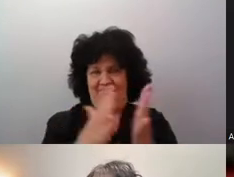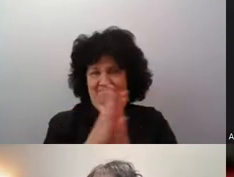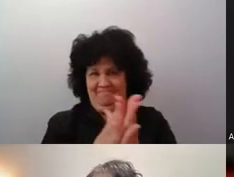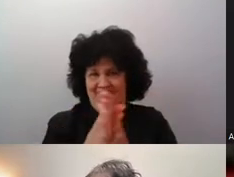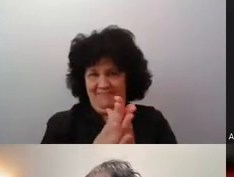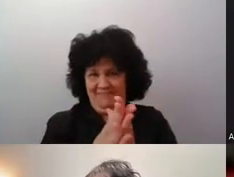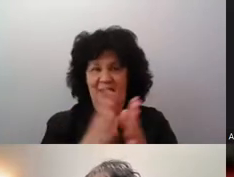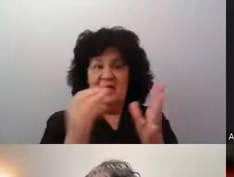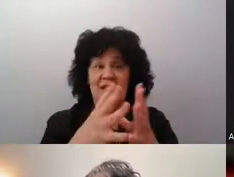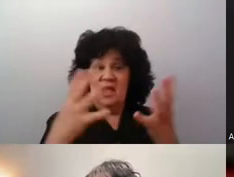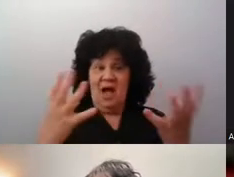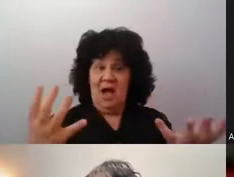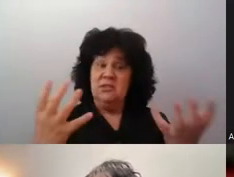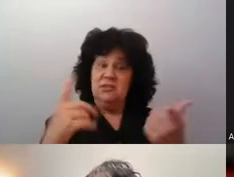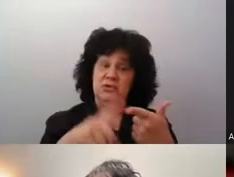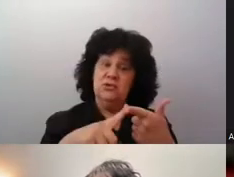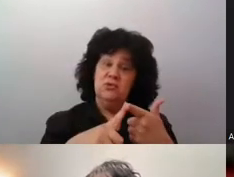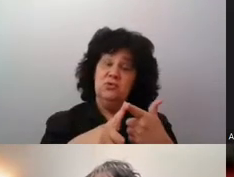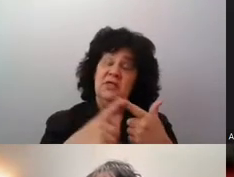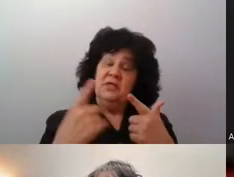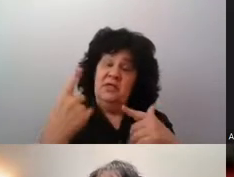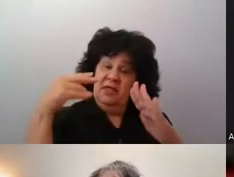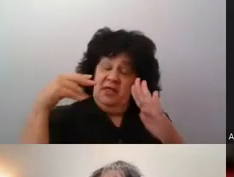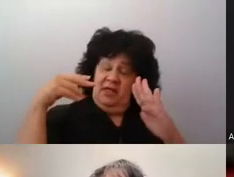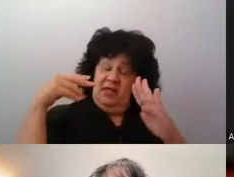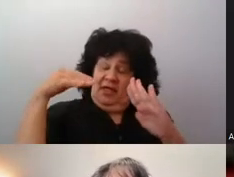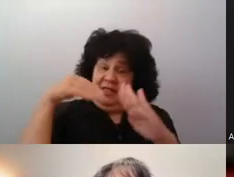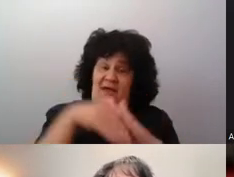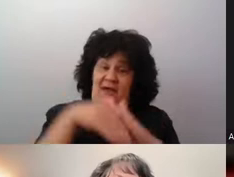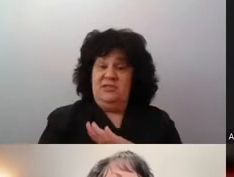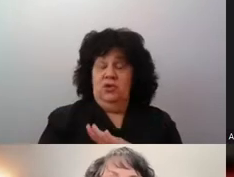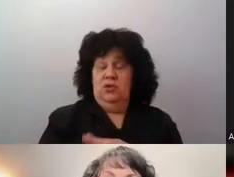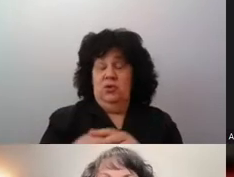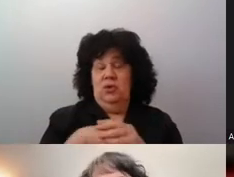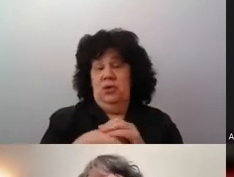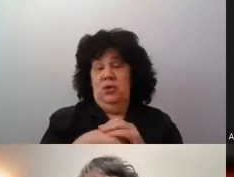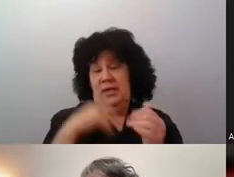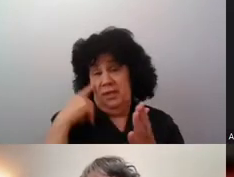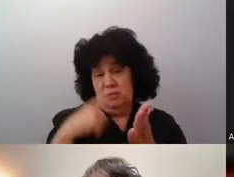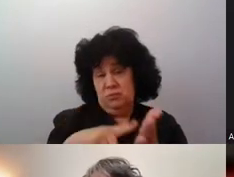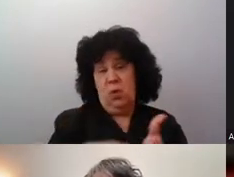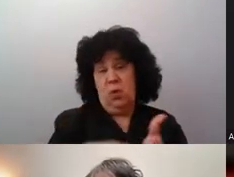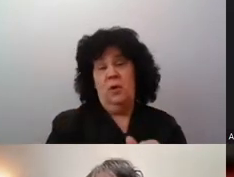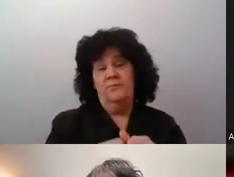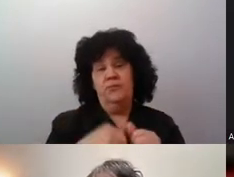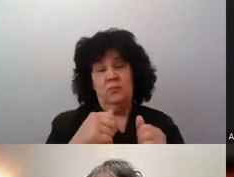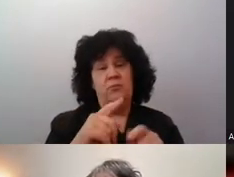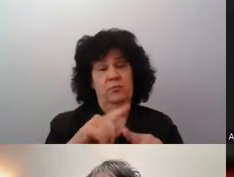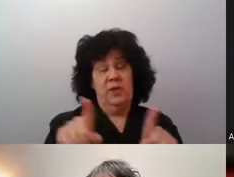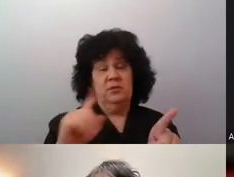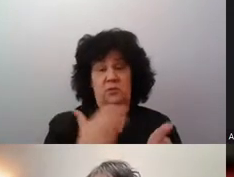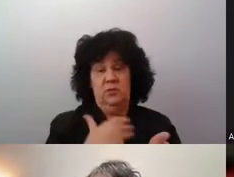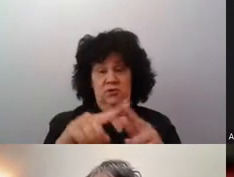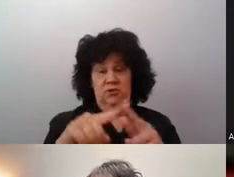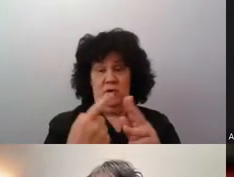dive into, but this is for sorting through a lot of complex issues. I think this is the right group to be